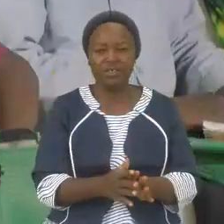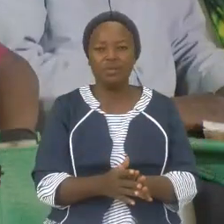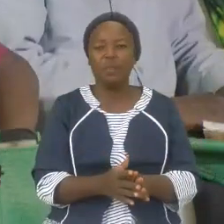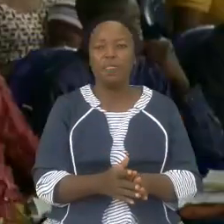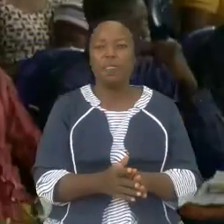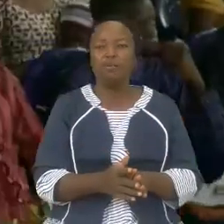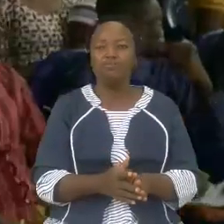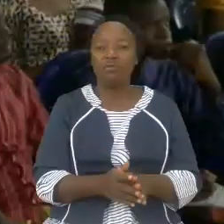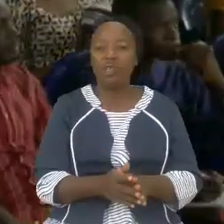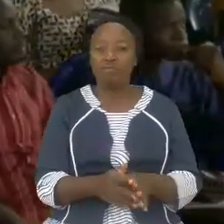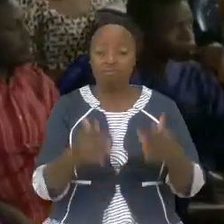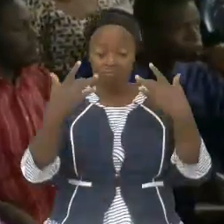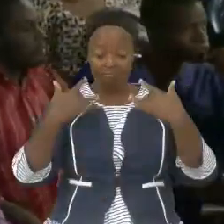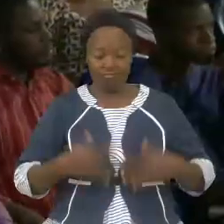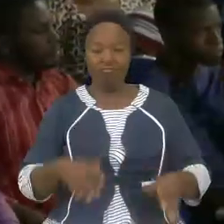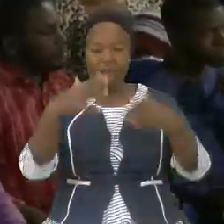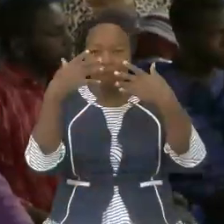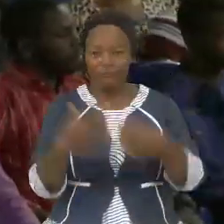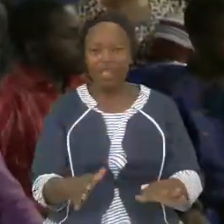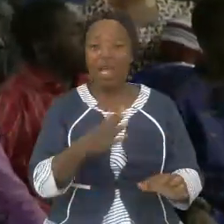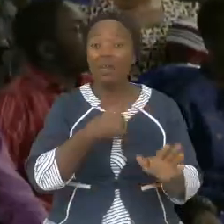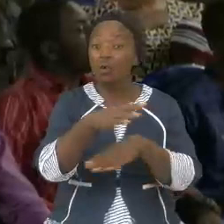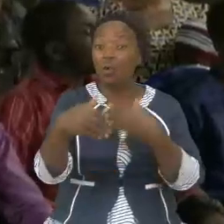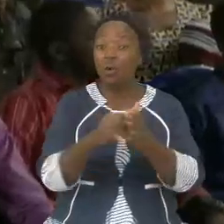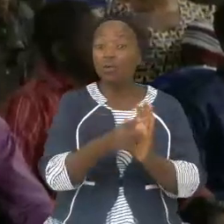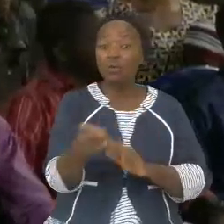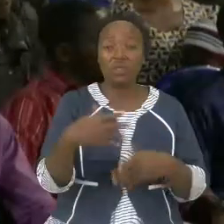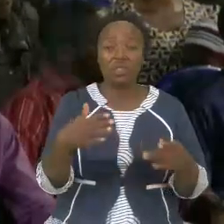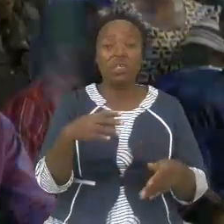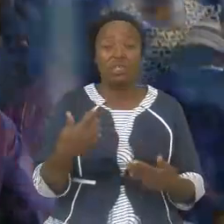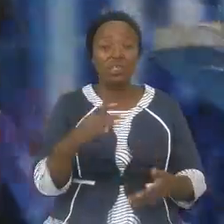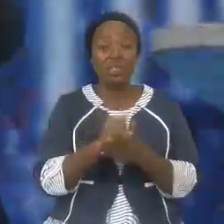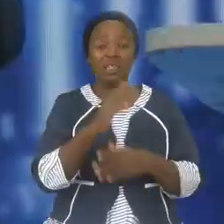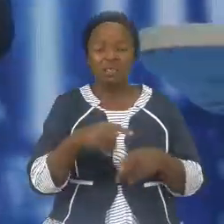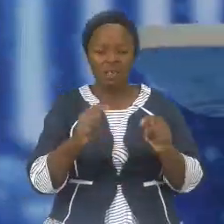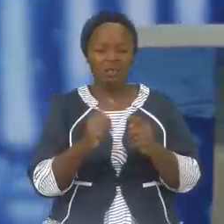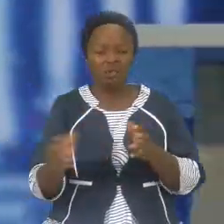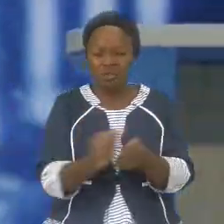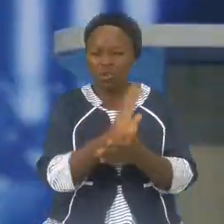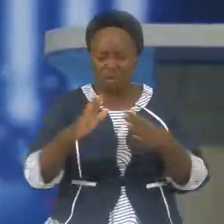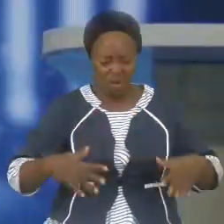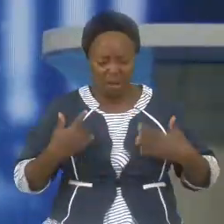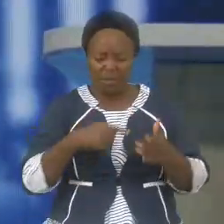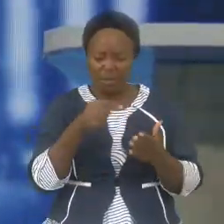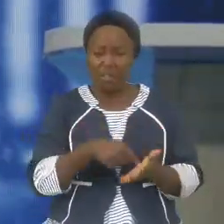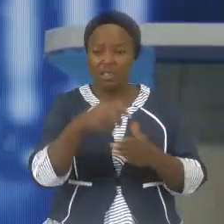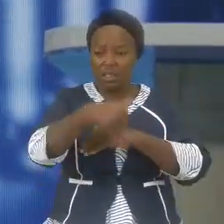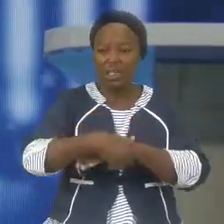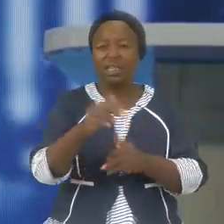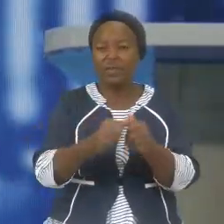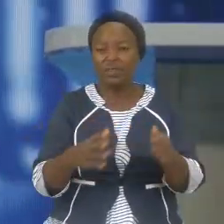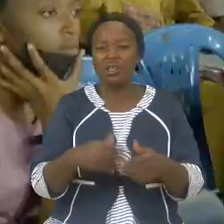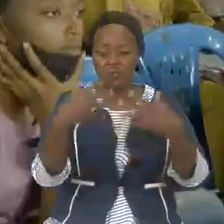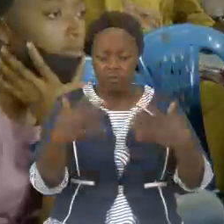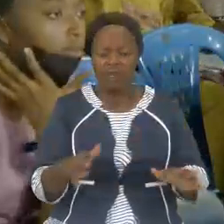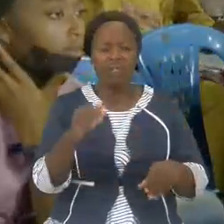tribulation over, and all those things that try to bury you alive tonight, everything over in